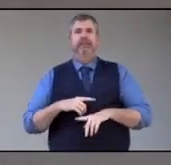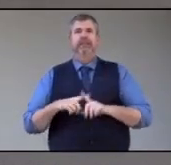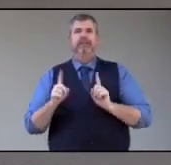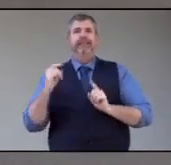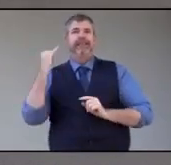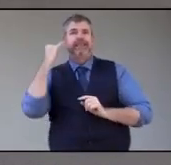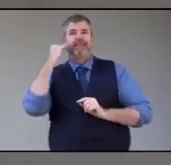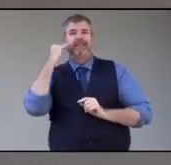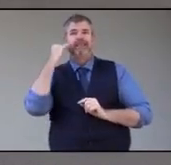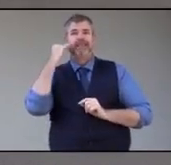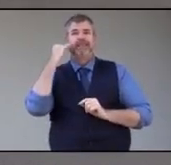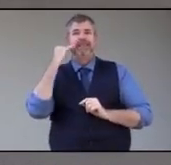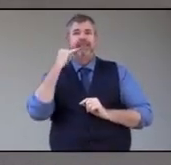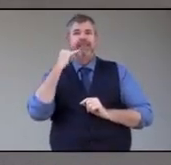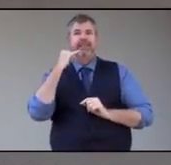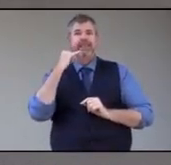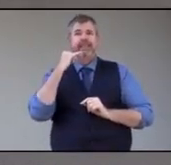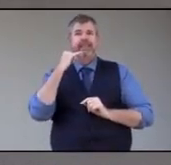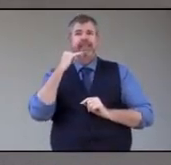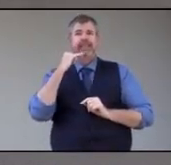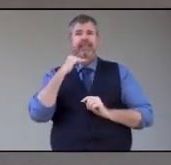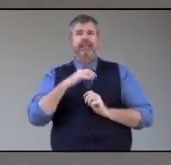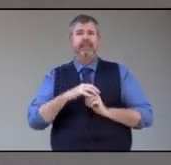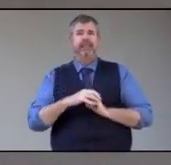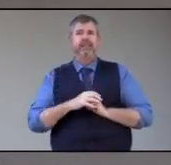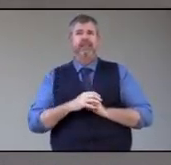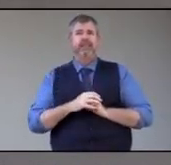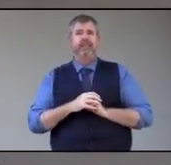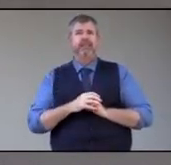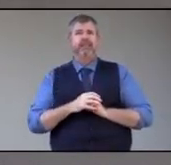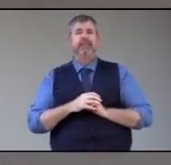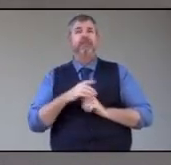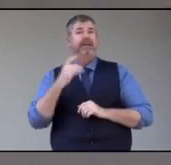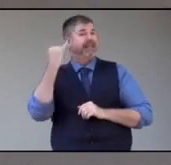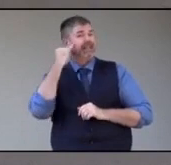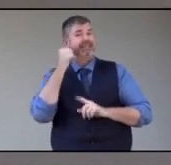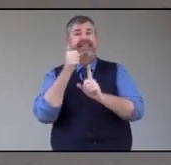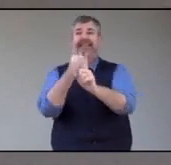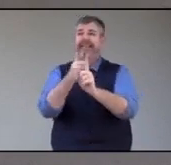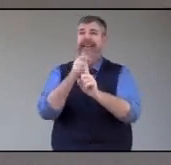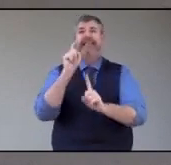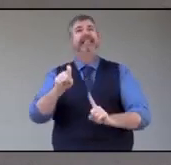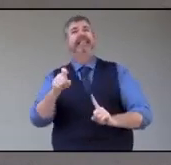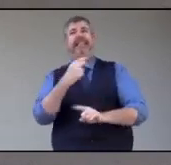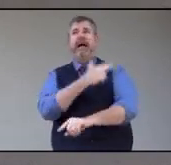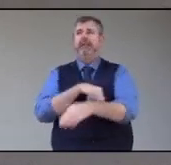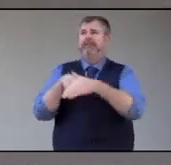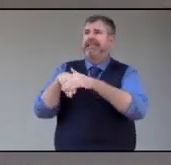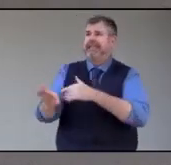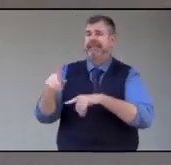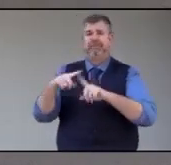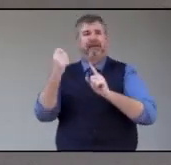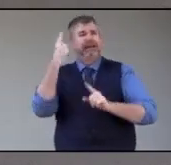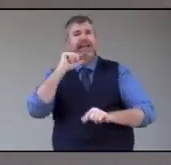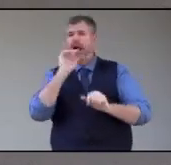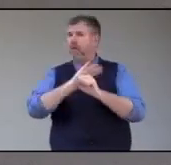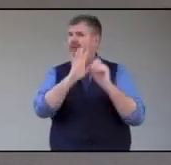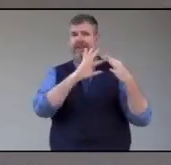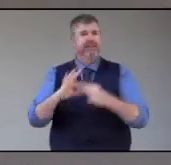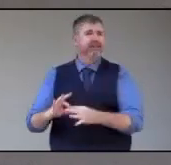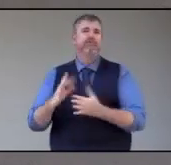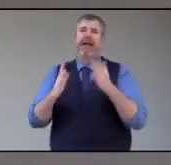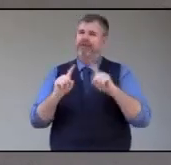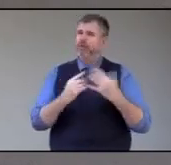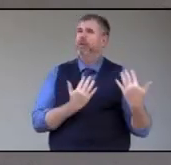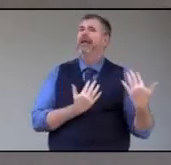experience significant delays in care because we simply don't have the room. Our resources are stretched thin, and healthcare